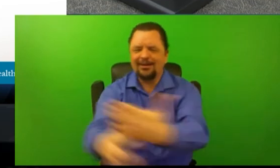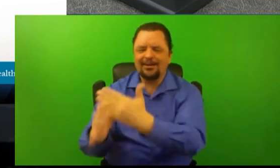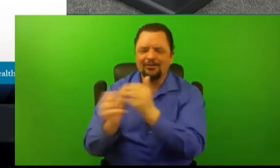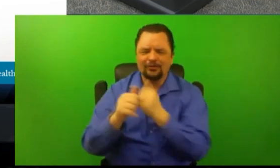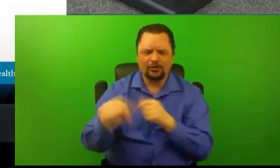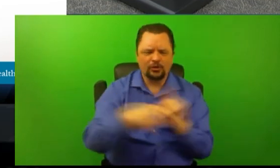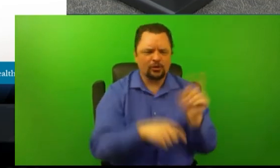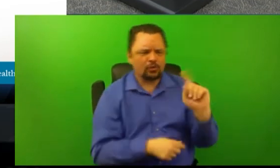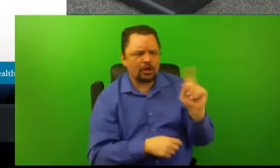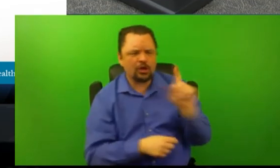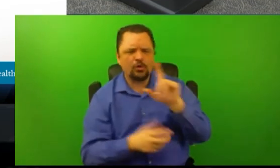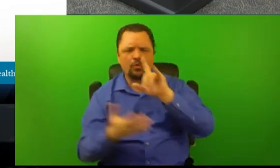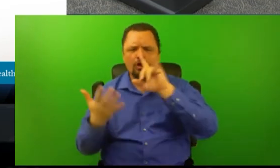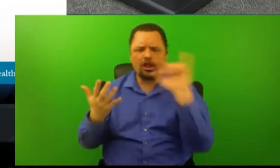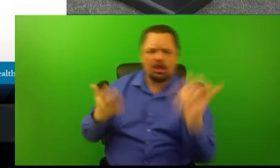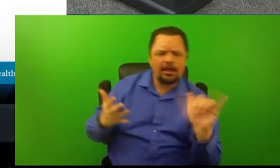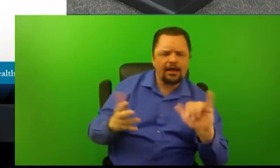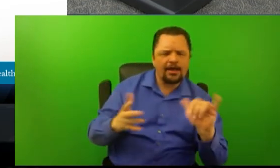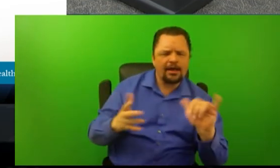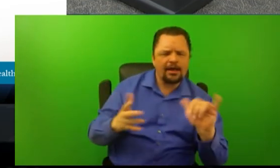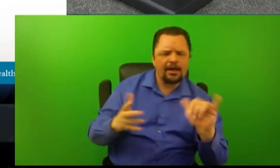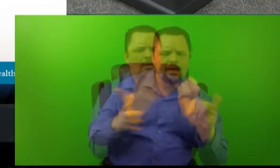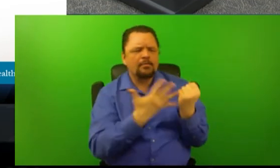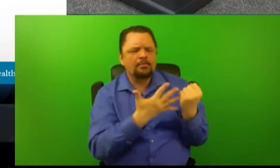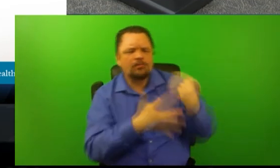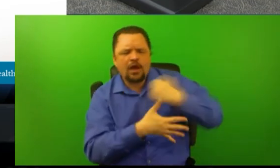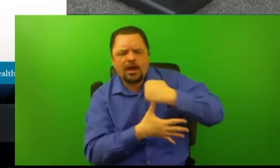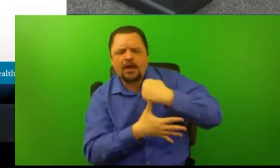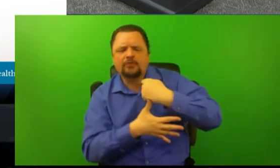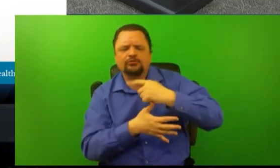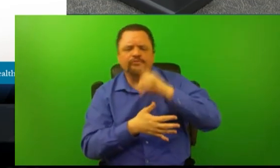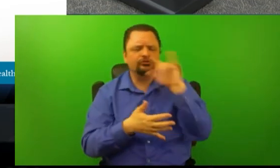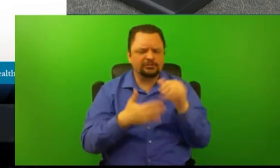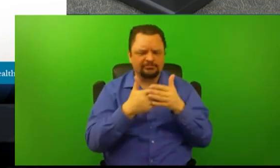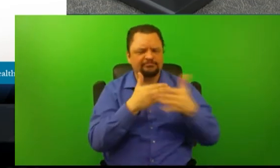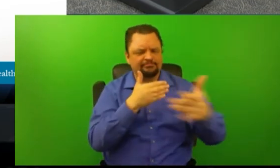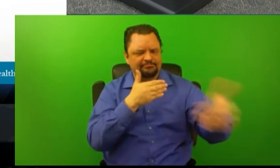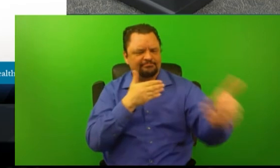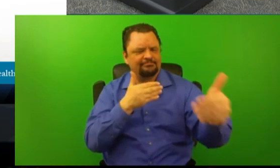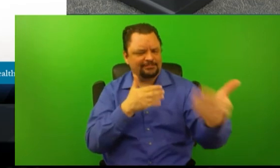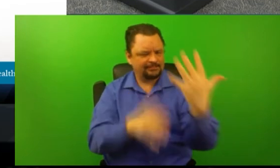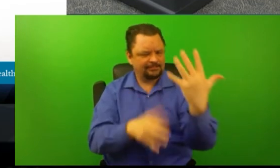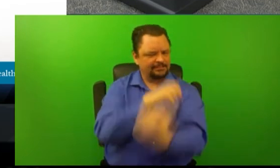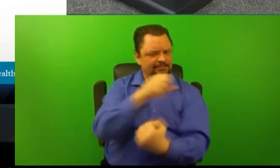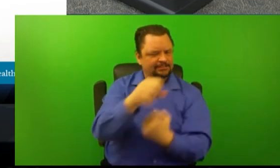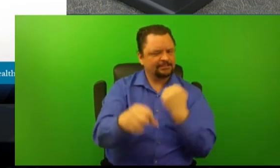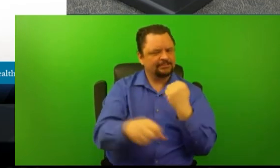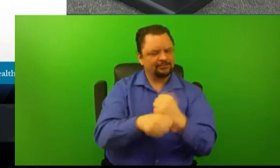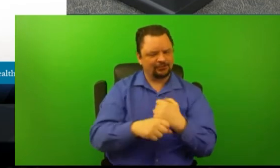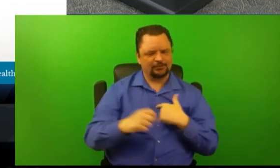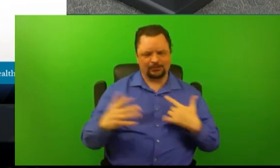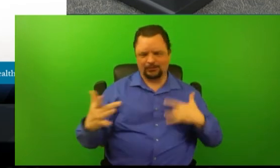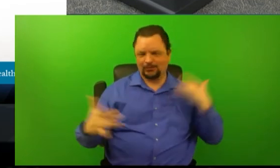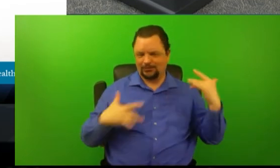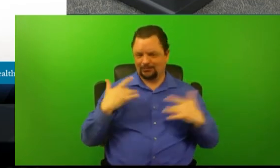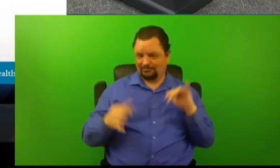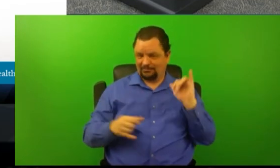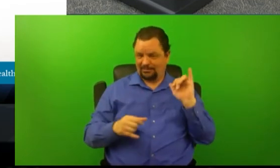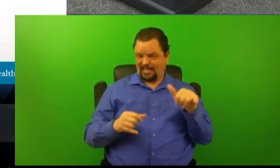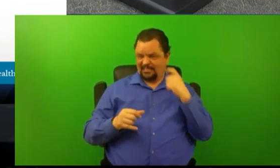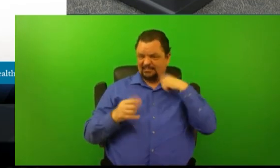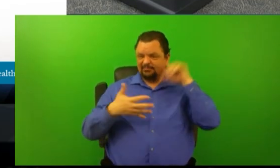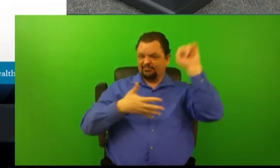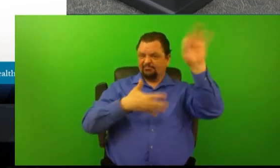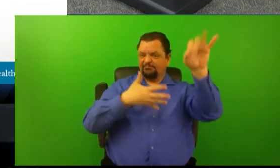priorities and what we hope to tackle in the next 5 years. And so that is all I have today. And I would be happy to answer any